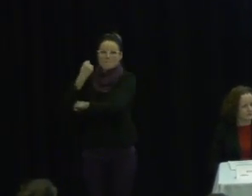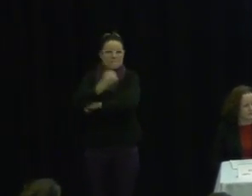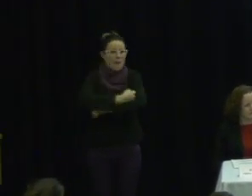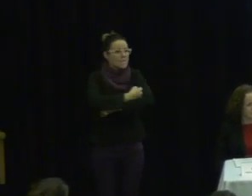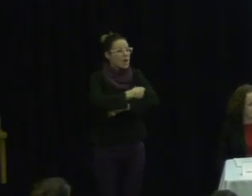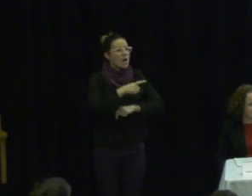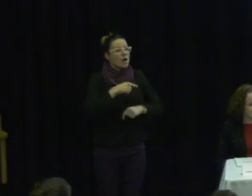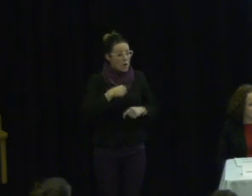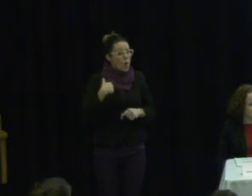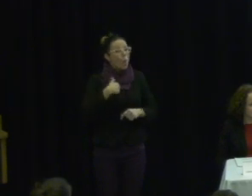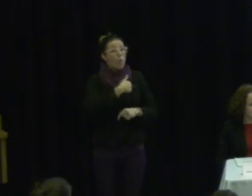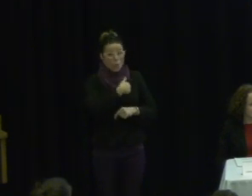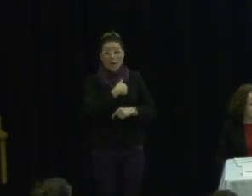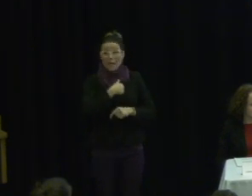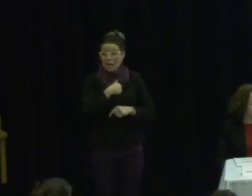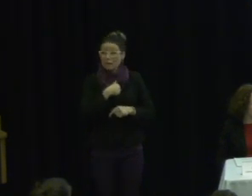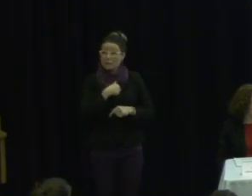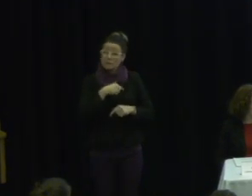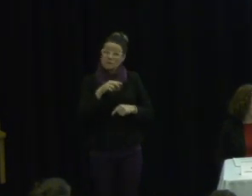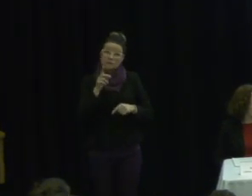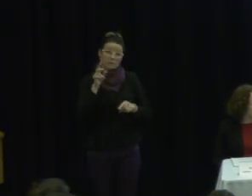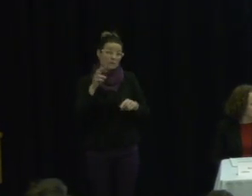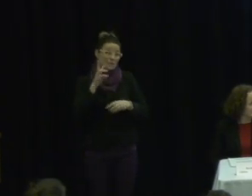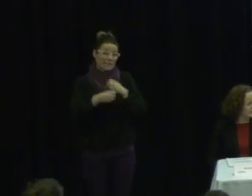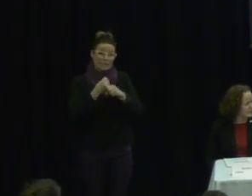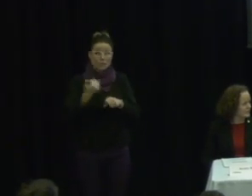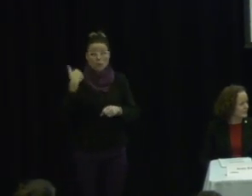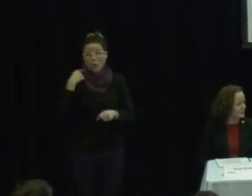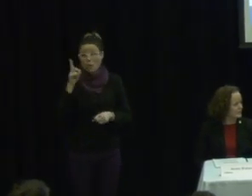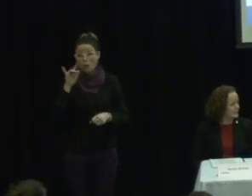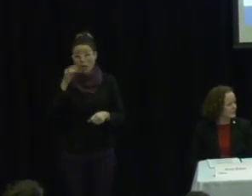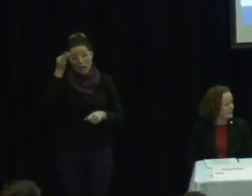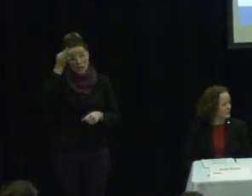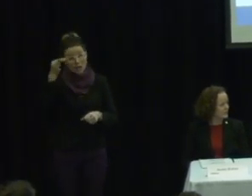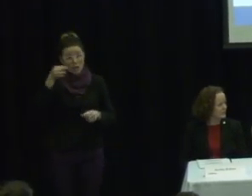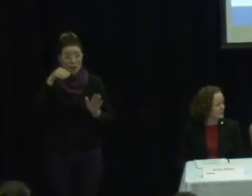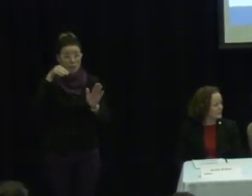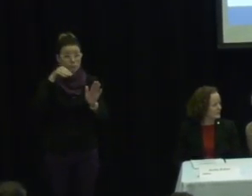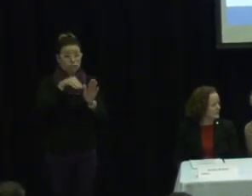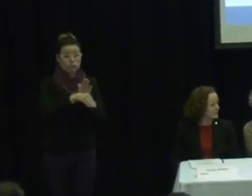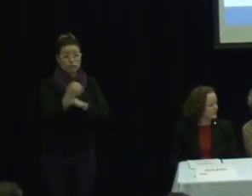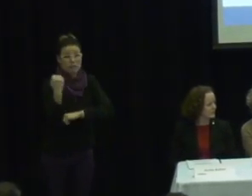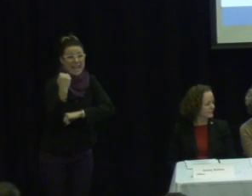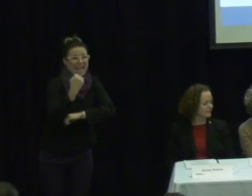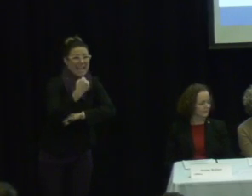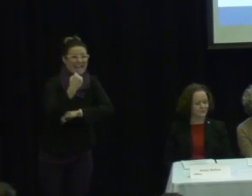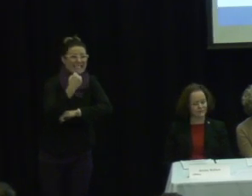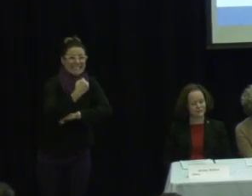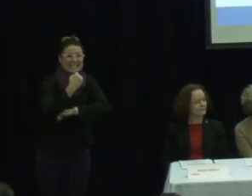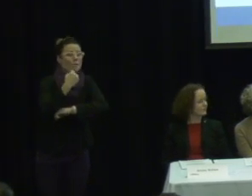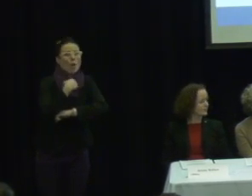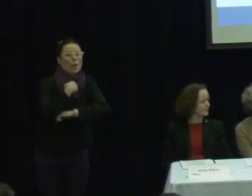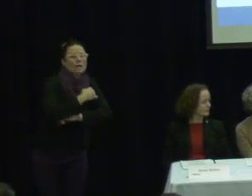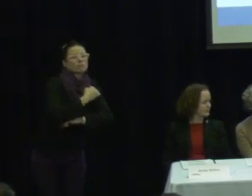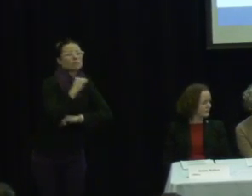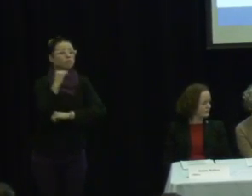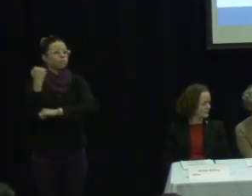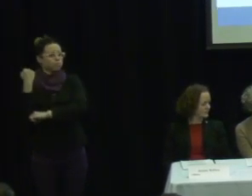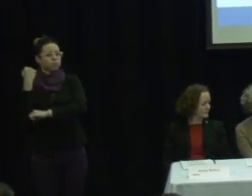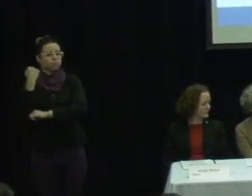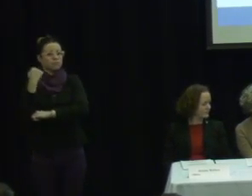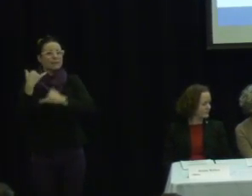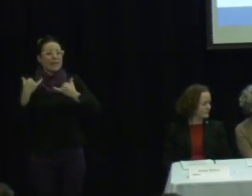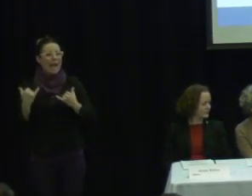like we were about to become one of them. What I'm going to show you today is not only how we didn't become one of them, but how we have become one of the more